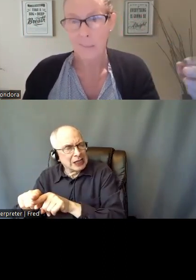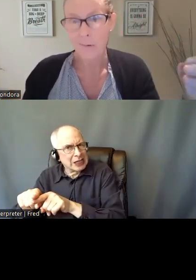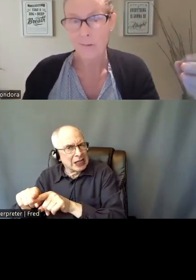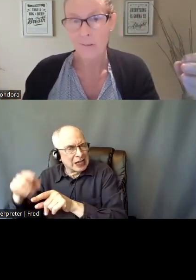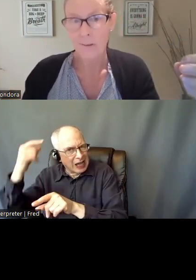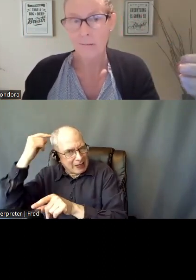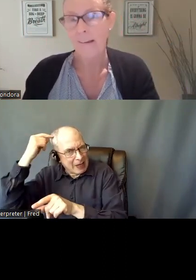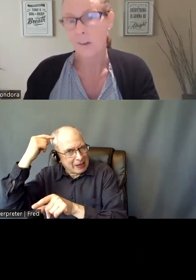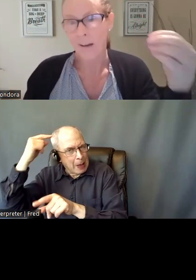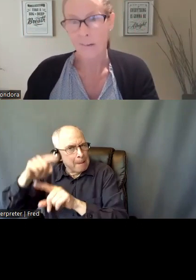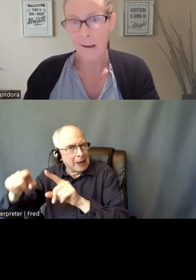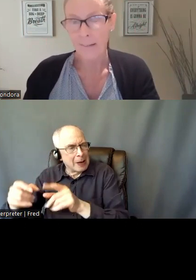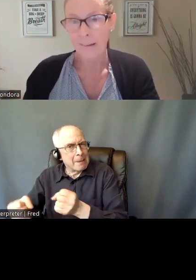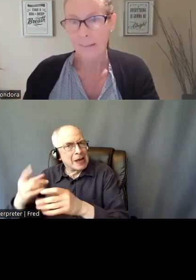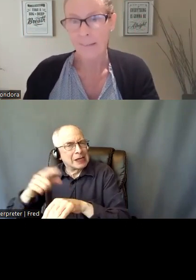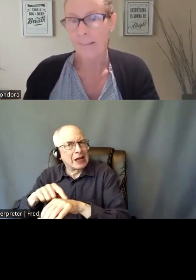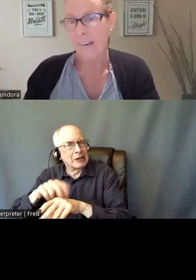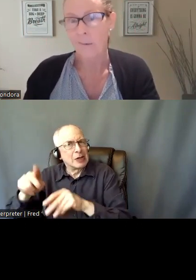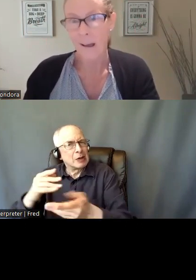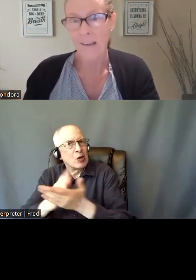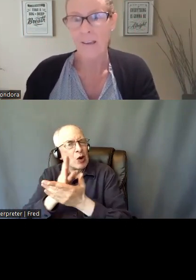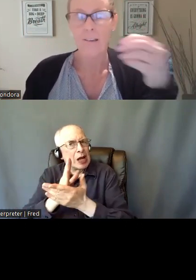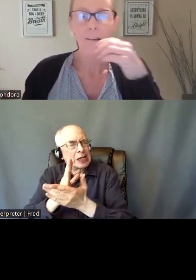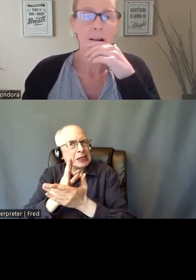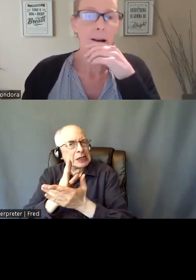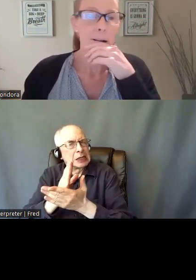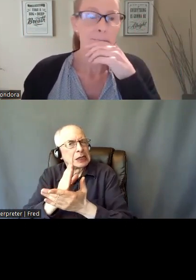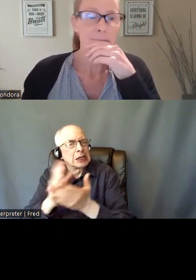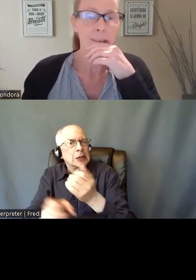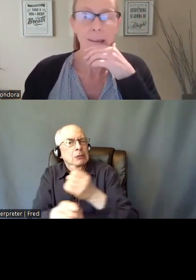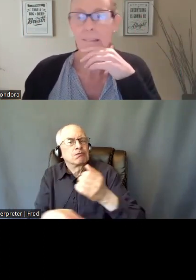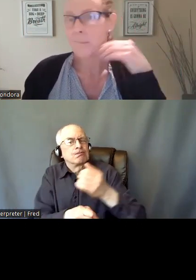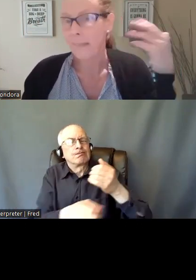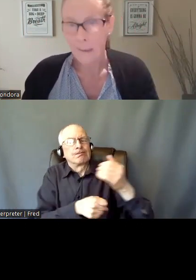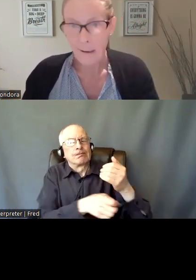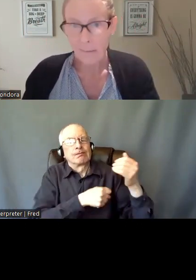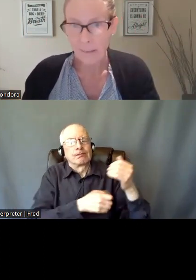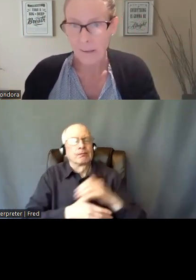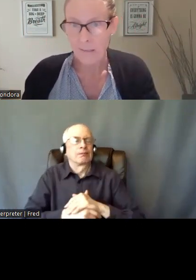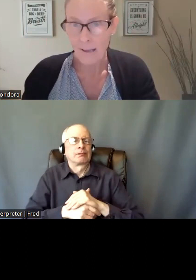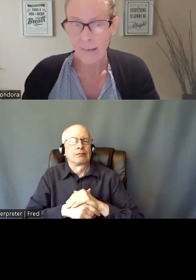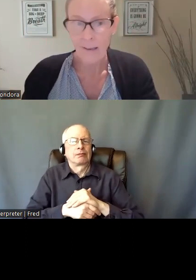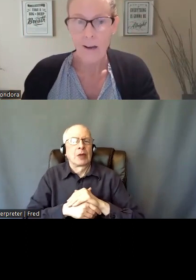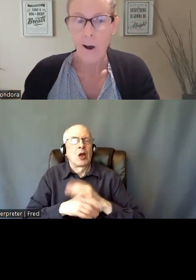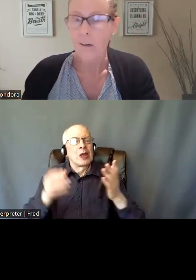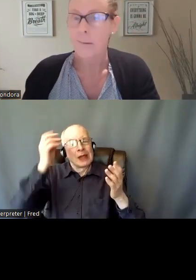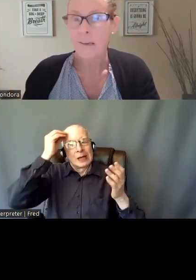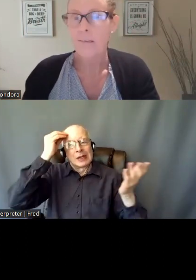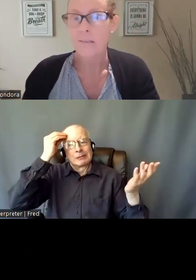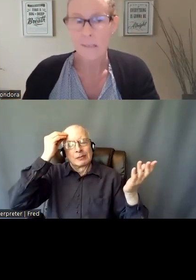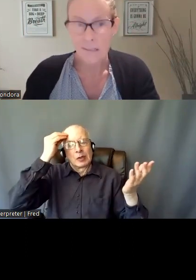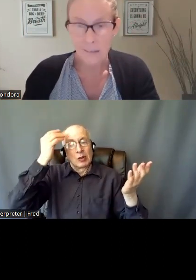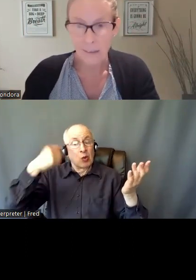oftentimes people's rights are undermined and taken away. And we think about things like, are